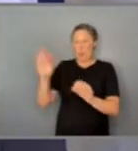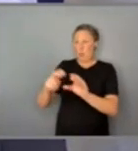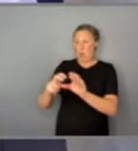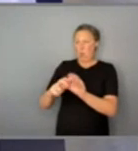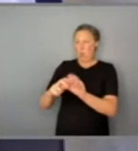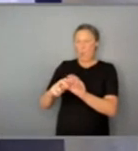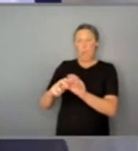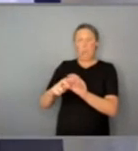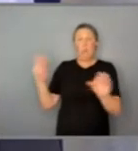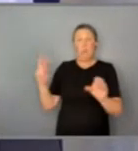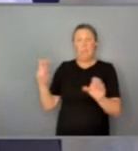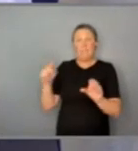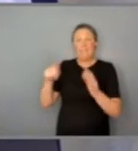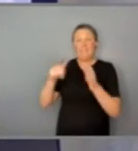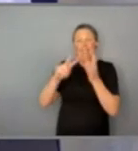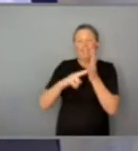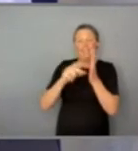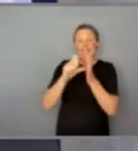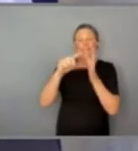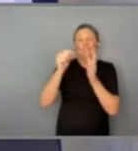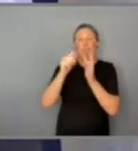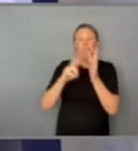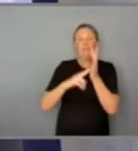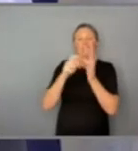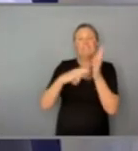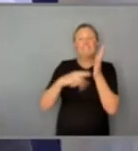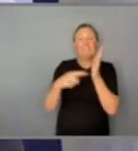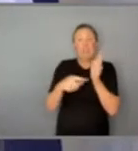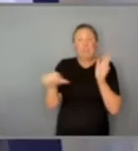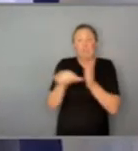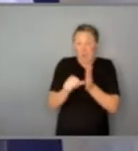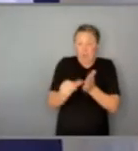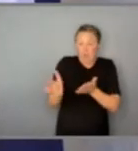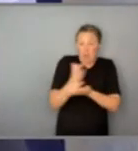donors, like other political parties. They're pretending to be